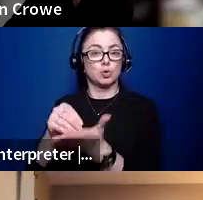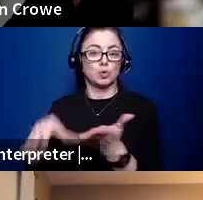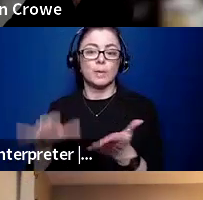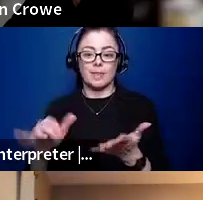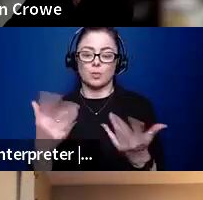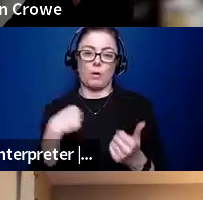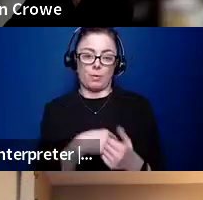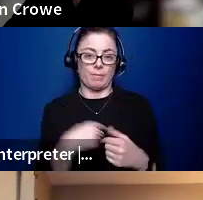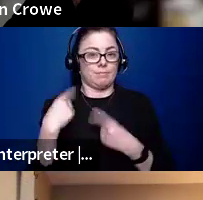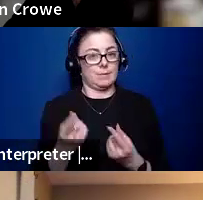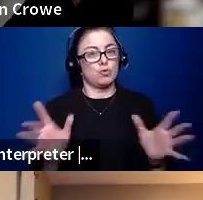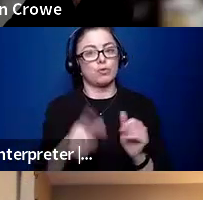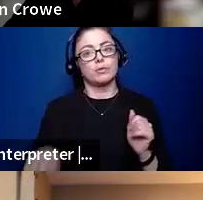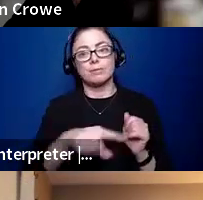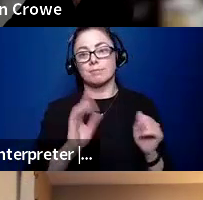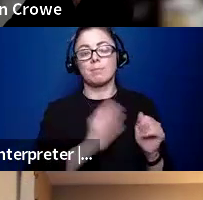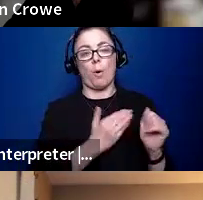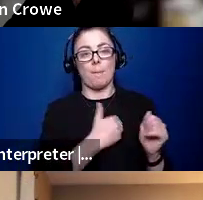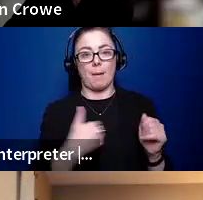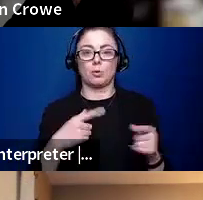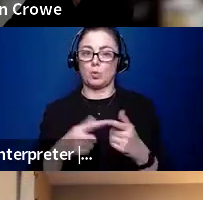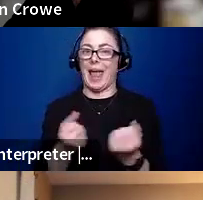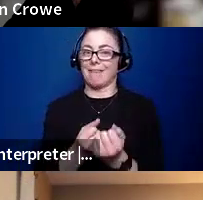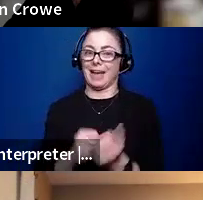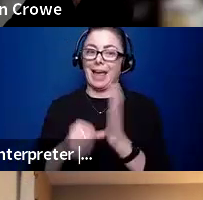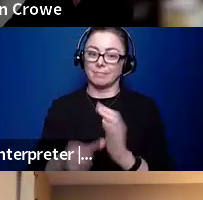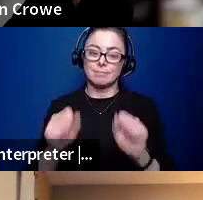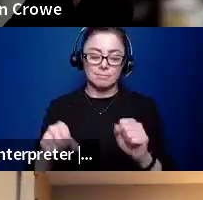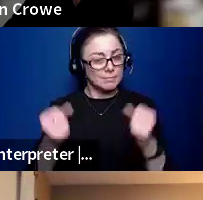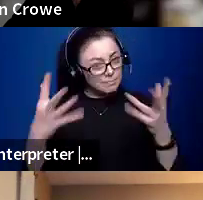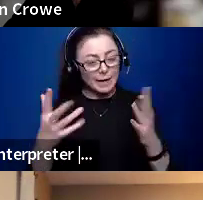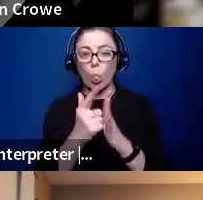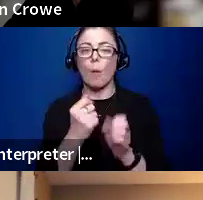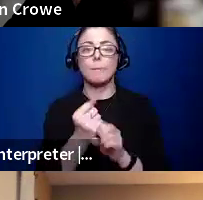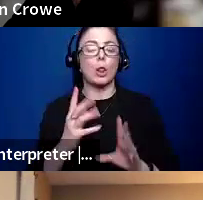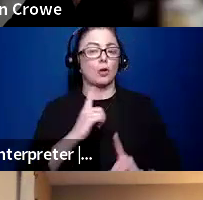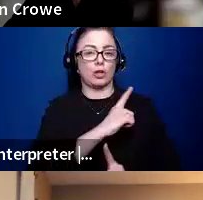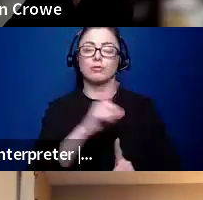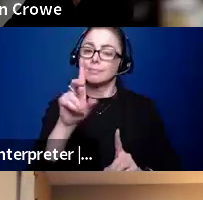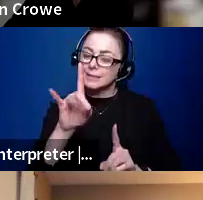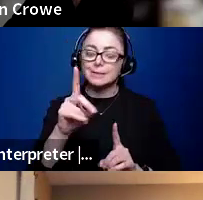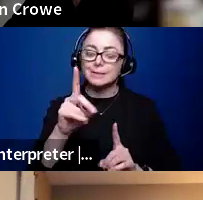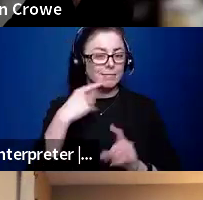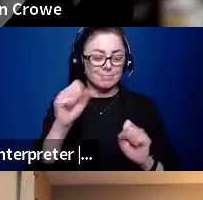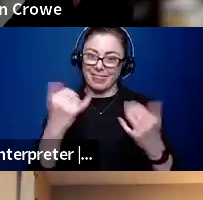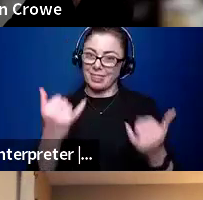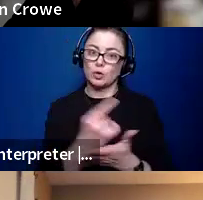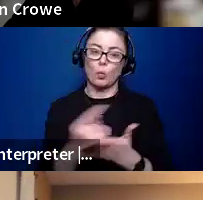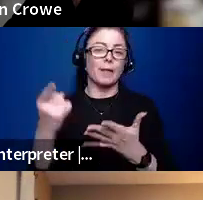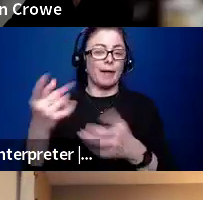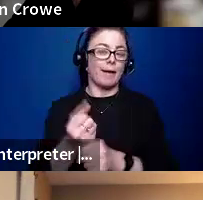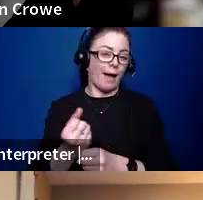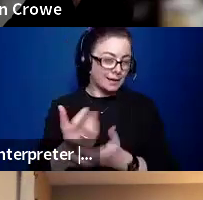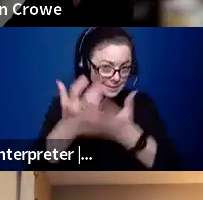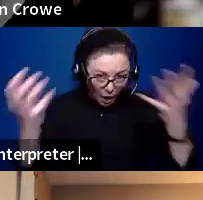encouraging our members to advocate on. Yes, many legislators have said they've received a ton of emails this week, which is great.